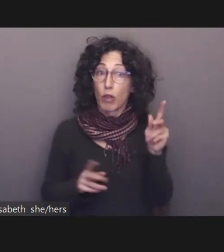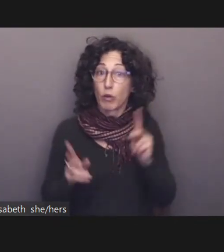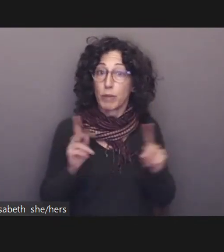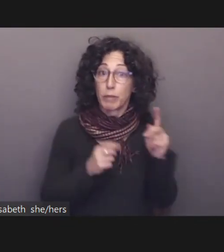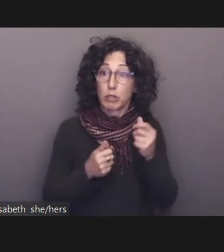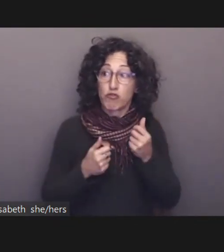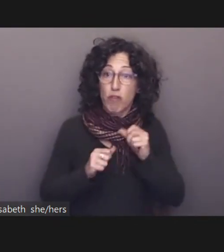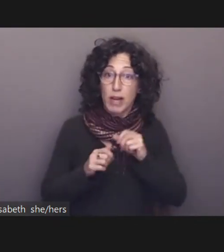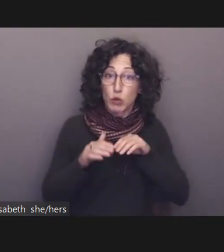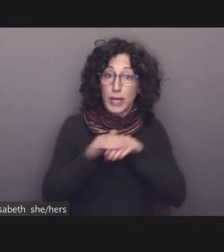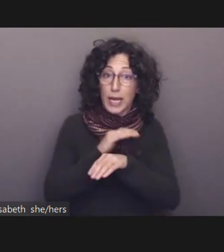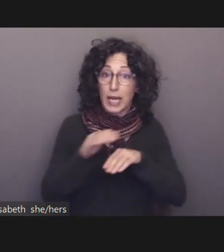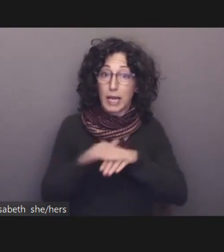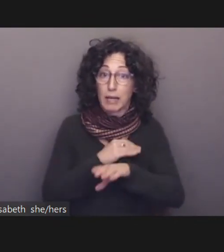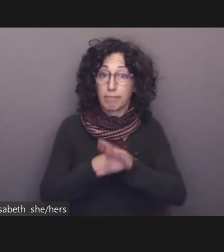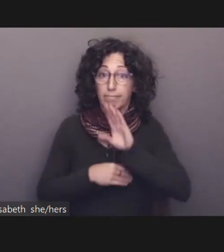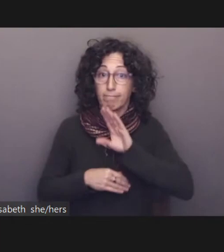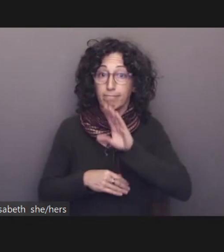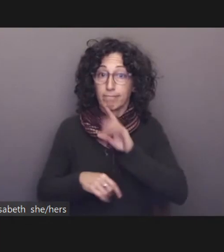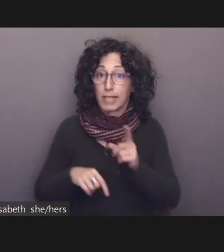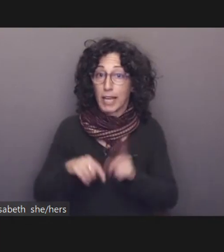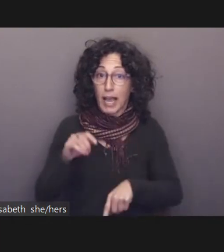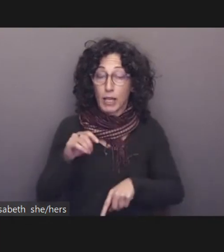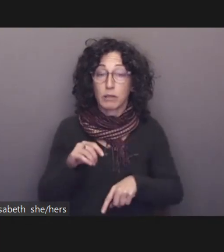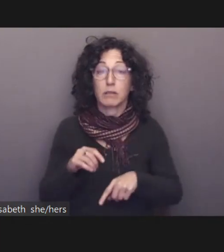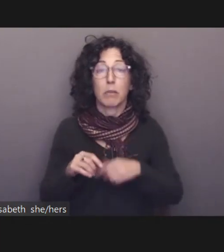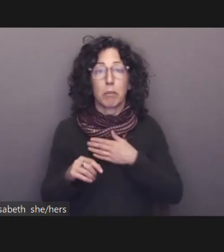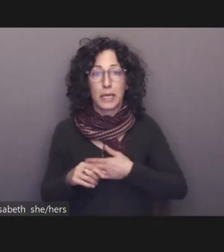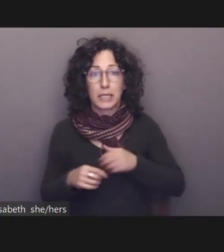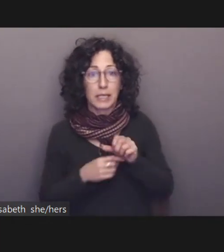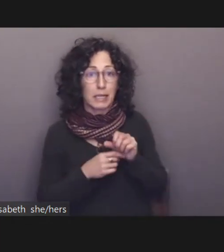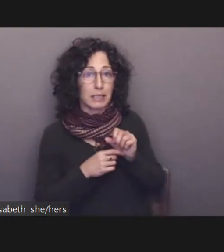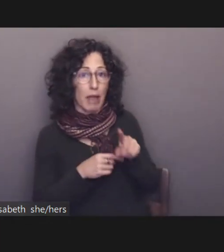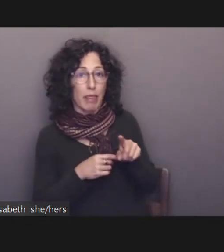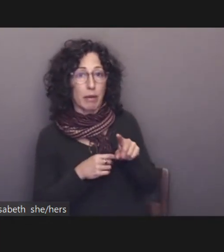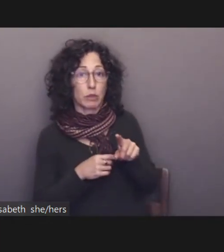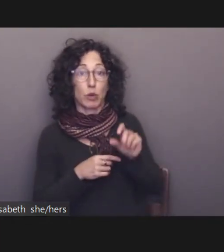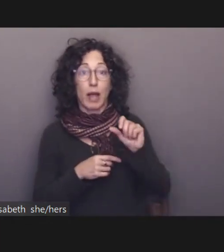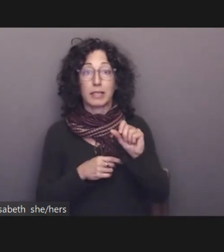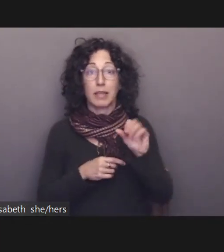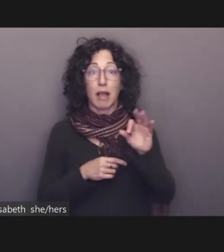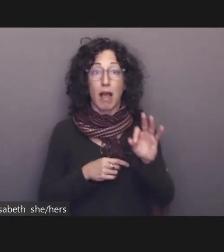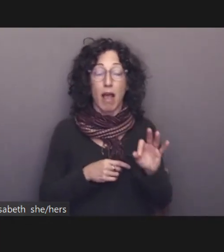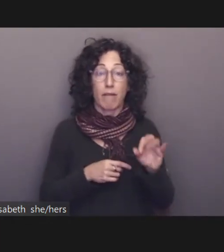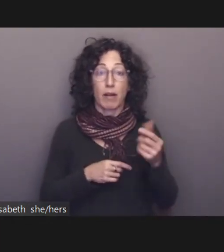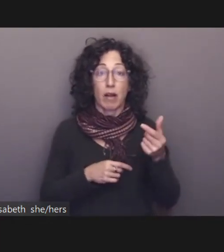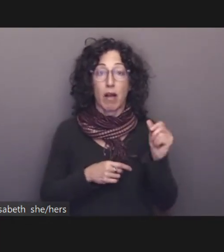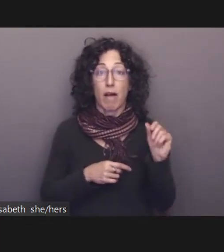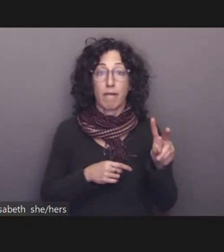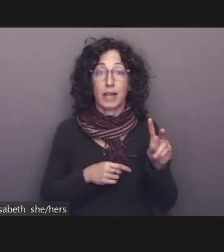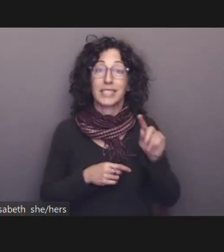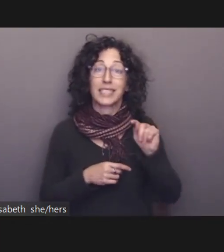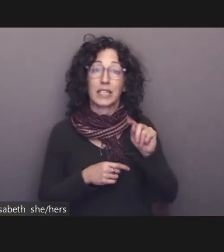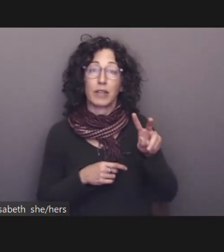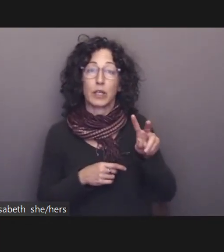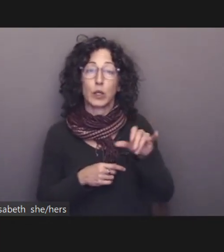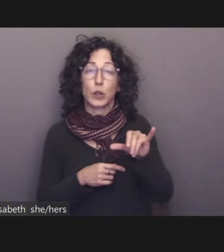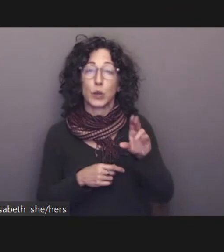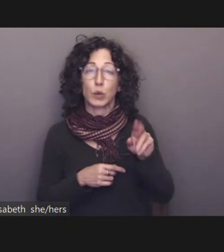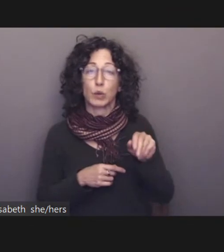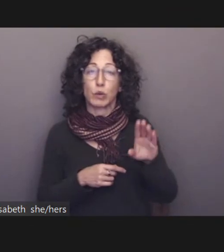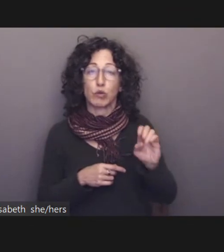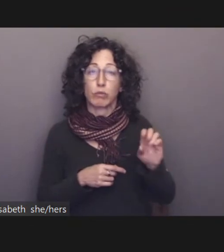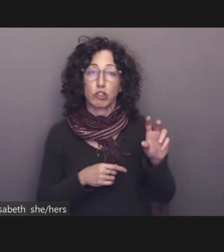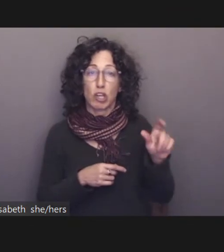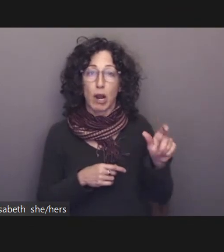get in but aren't able to, please send them to the SFGovTV YouTube channel. Well, we